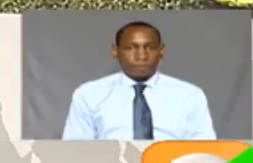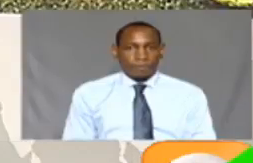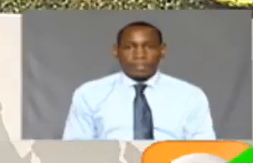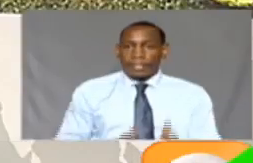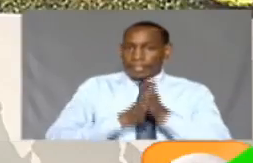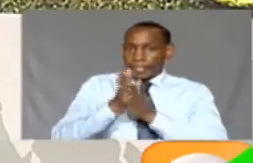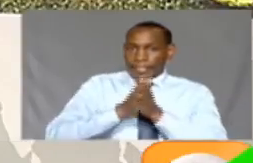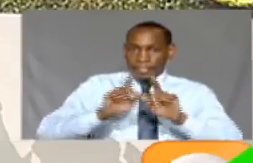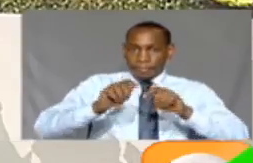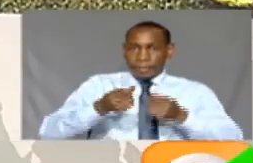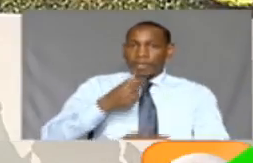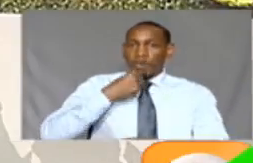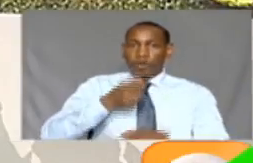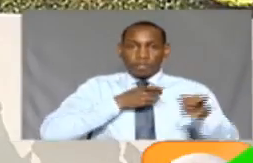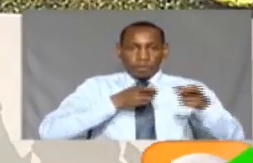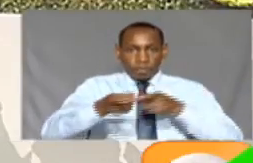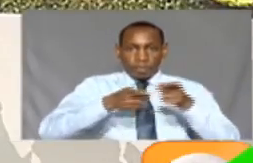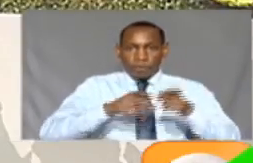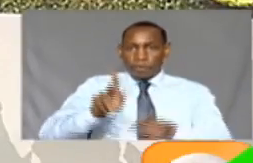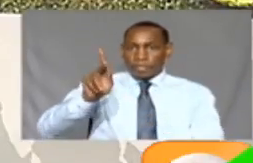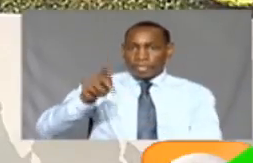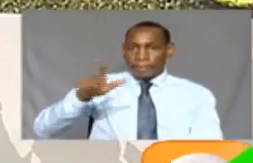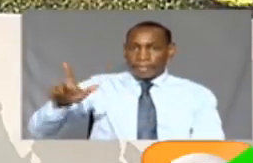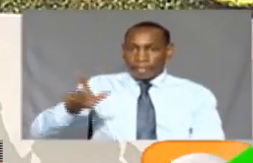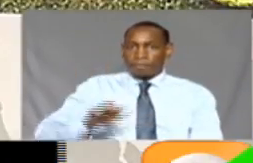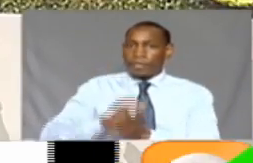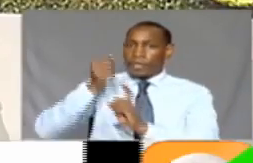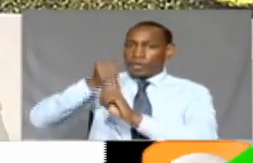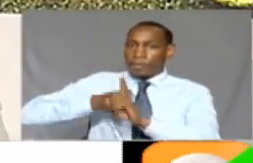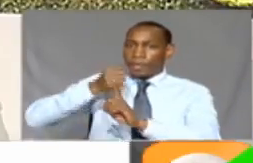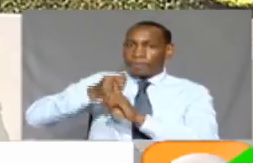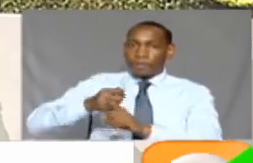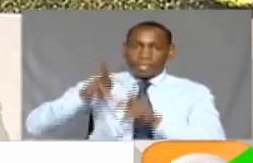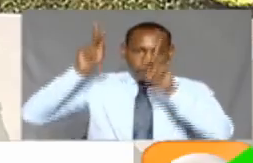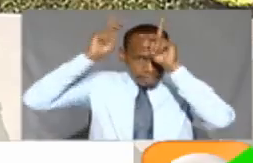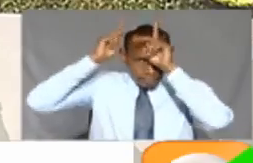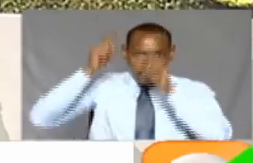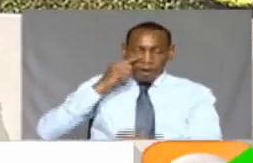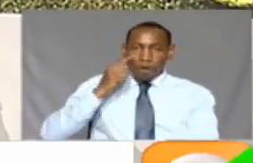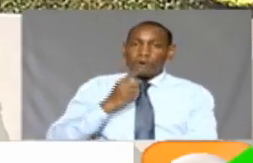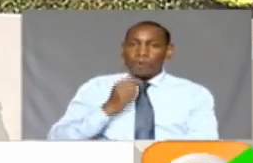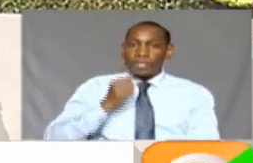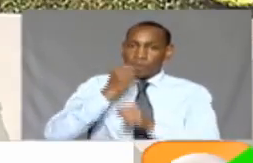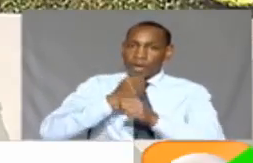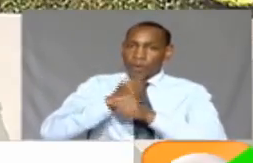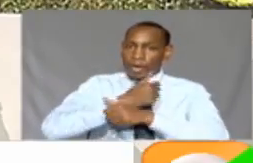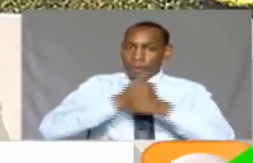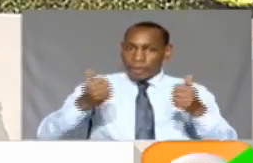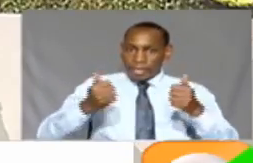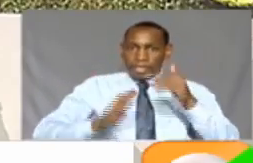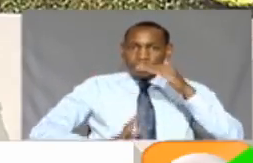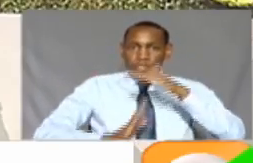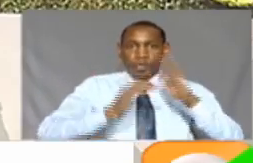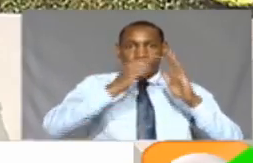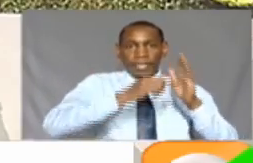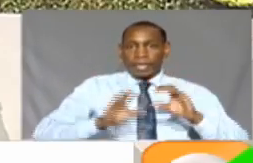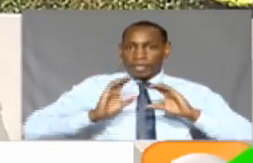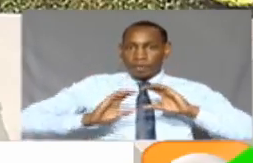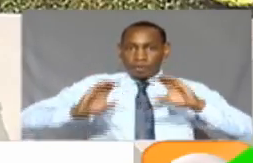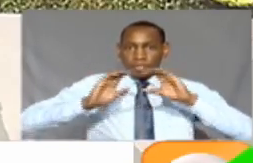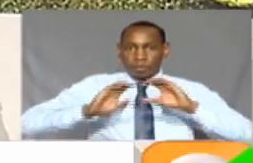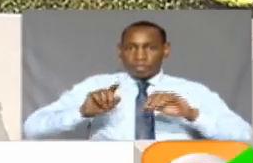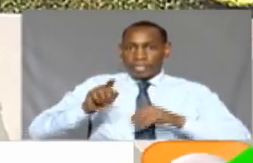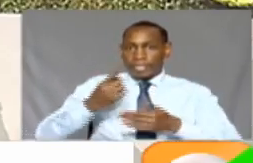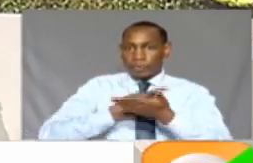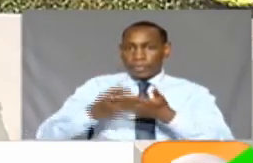The desire to break Gor Mahia's dominance in the Kenyan Premier League is pushing Kakamega Homeboyz to the best ever run in the top flight league. Coach Nicholas Muyoti, who